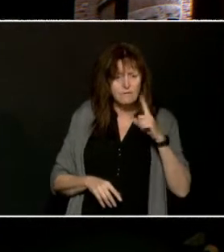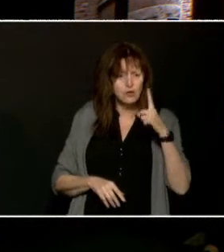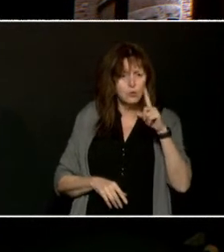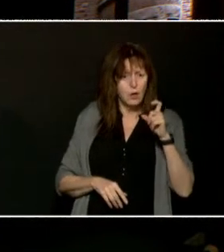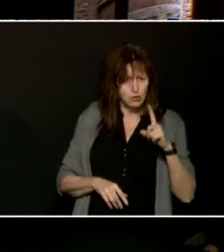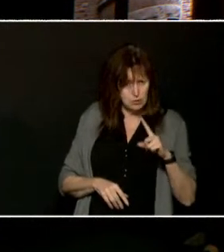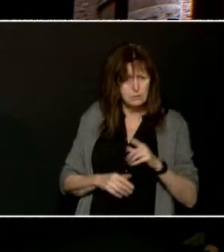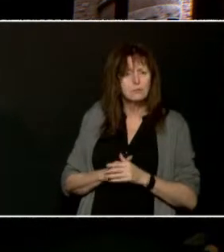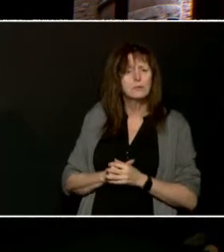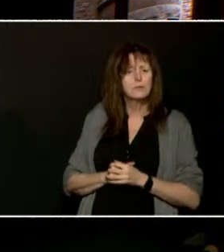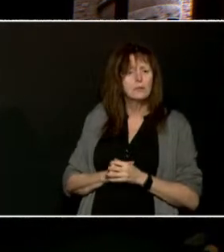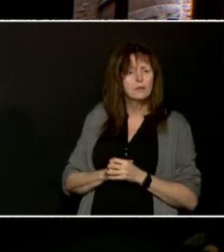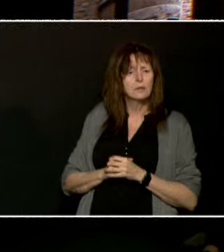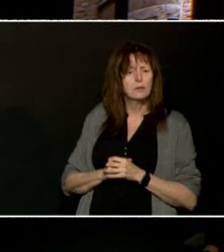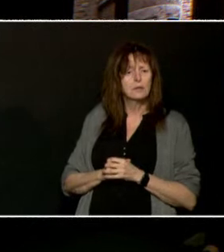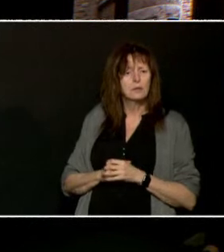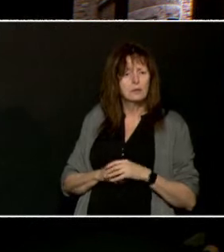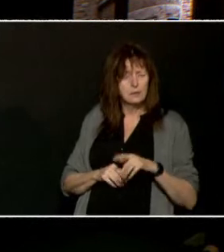Reddicup, CBC.